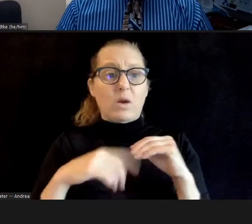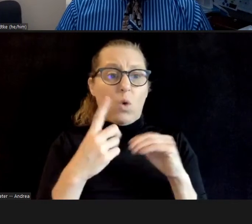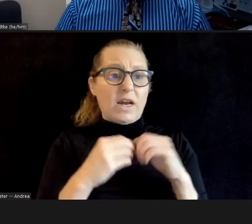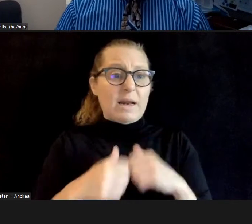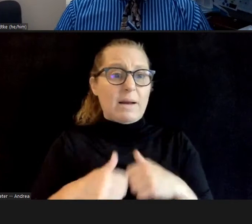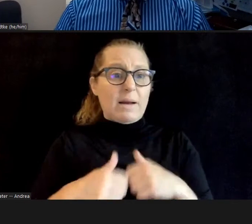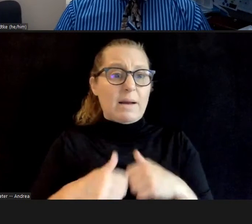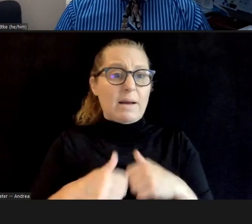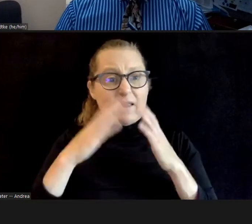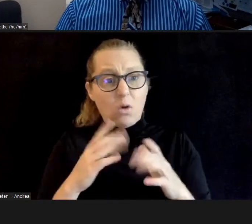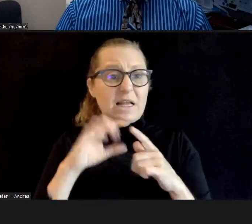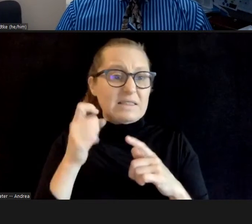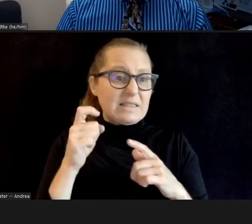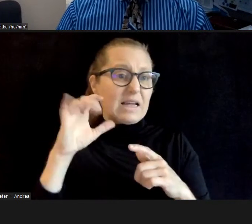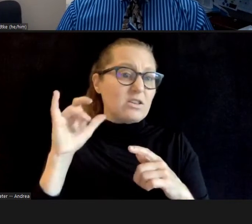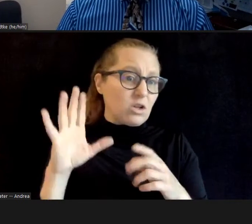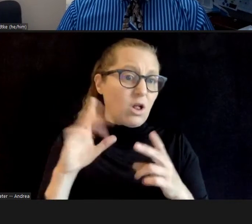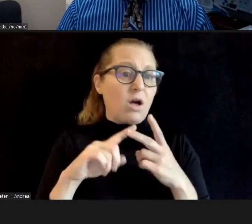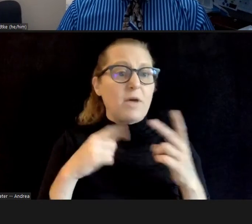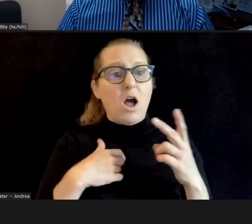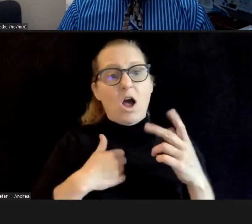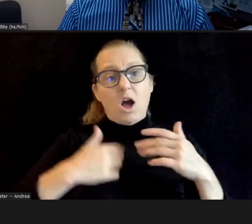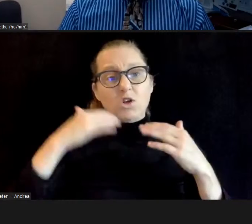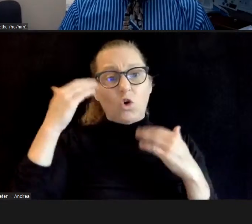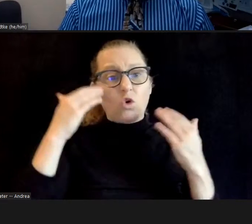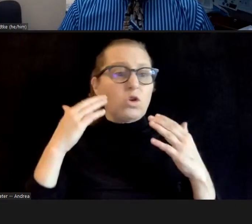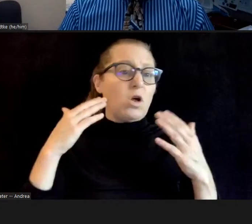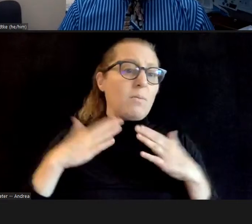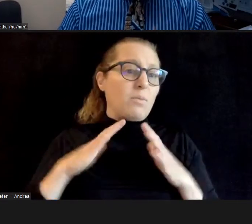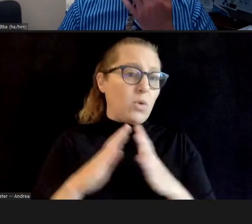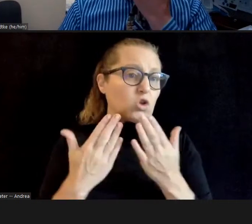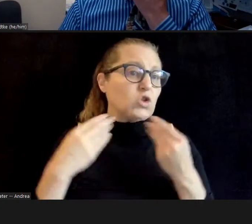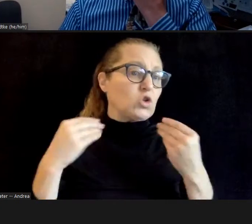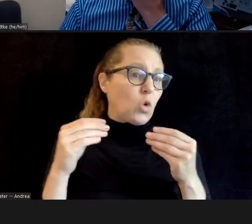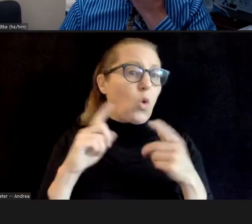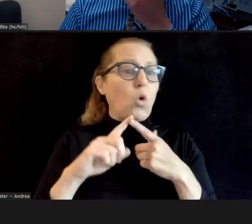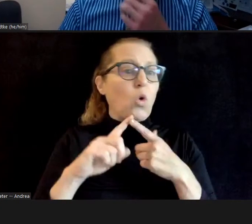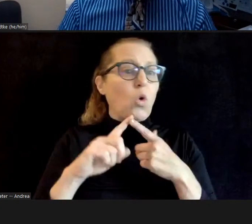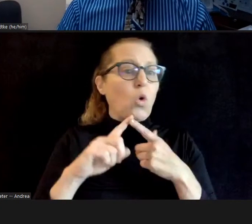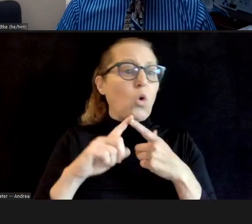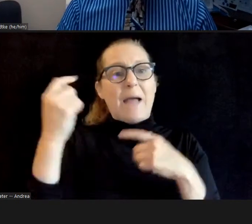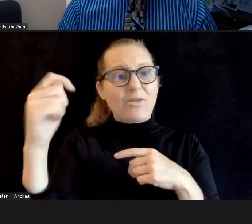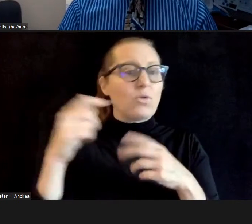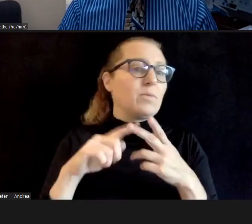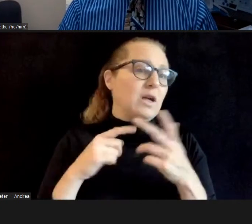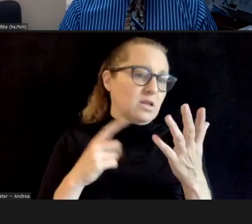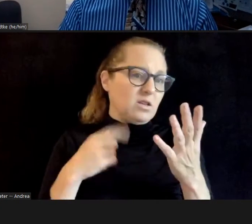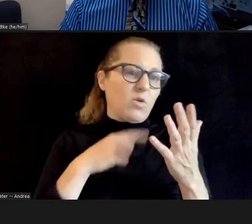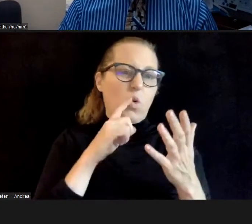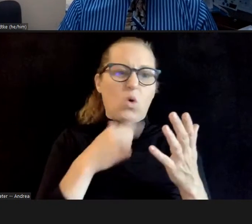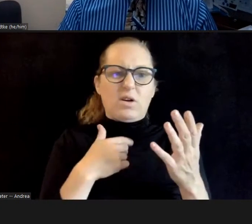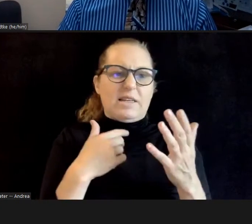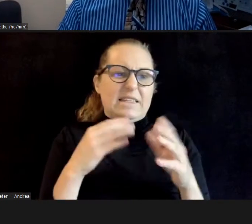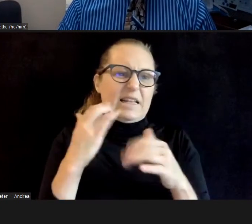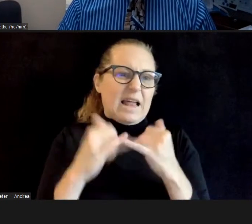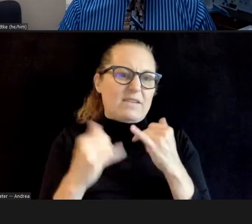club, adult bookstore back room, or sex party in an area experiencing community transmission in the prior 14 days.